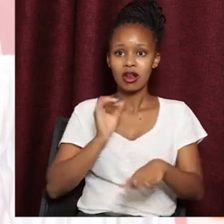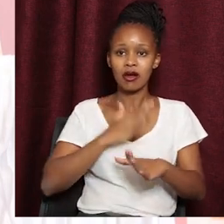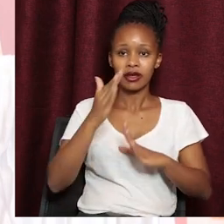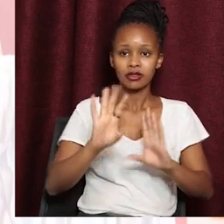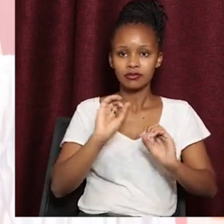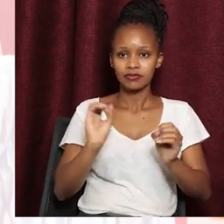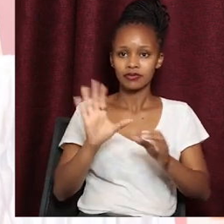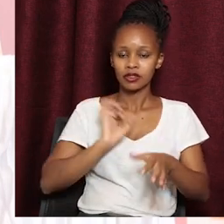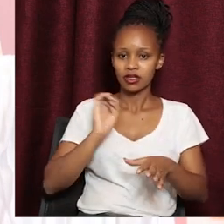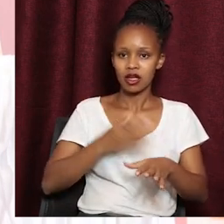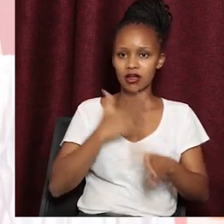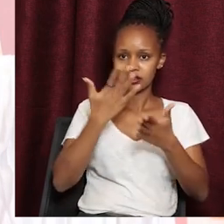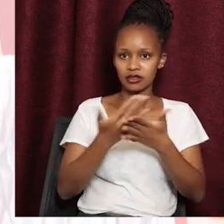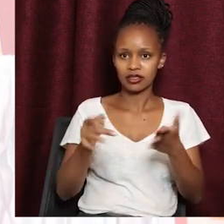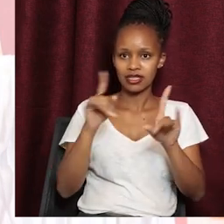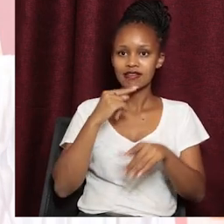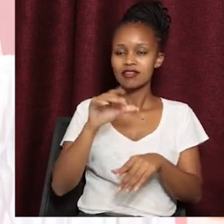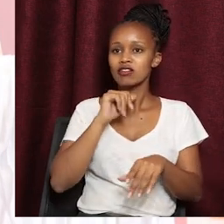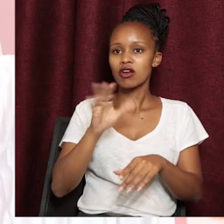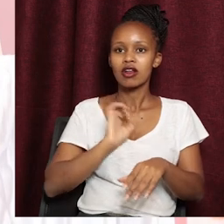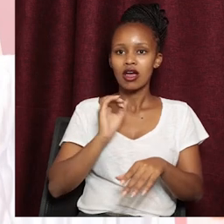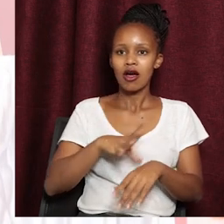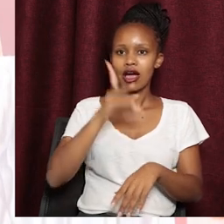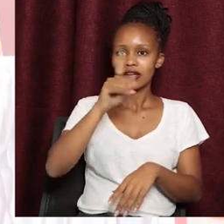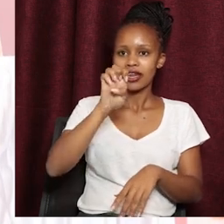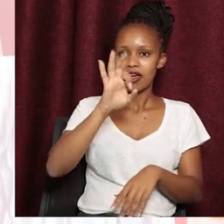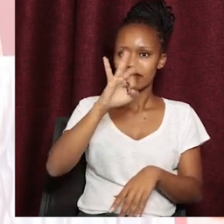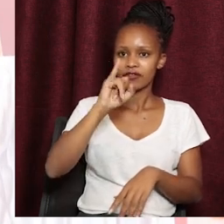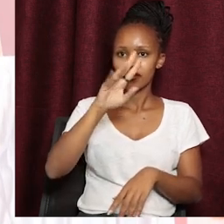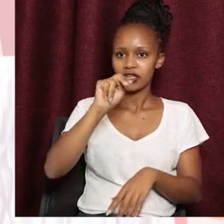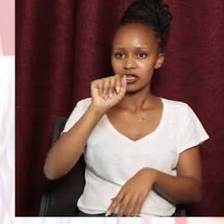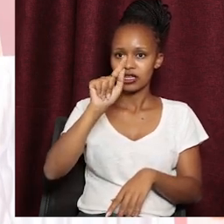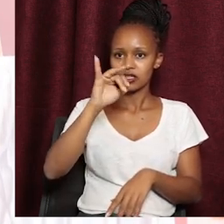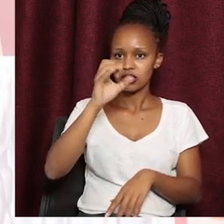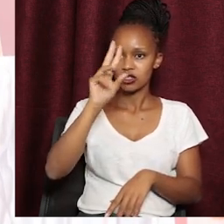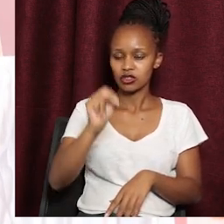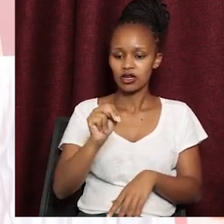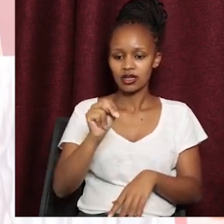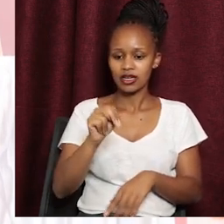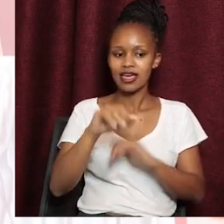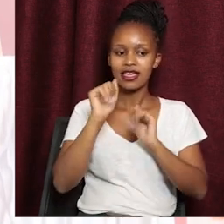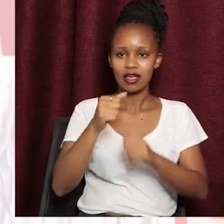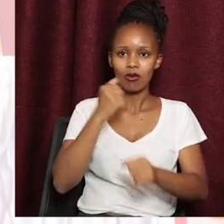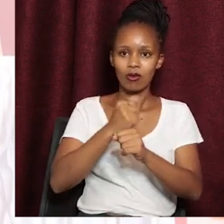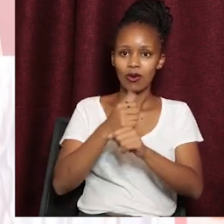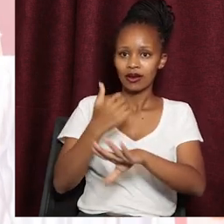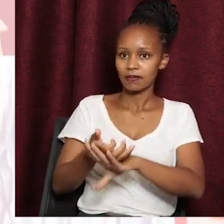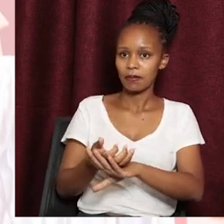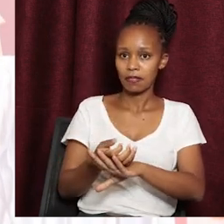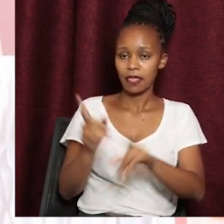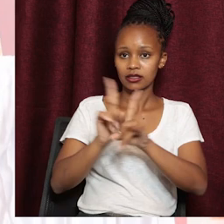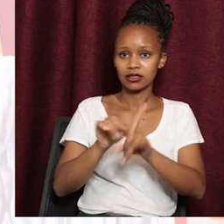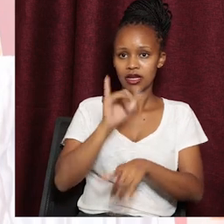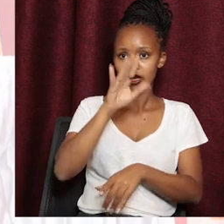conclusion, and your current circumstance is not your definition. That is not your identity. Yes, you are struggling.